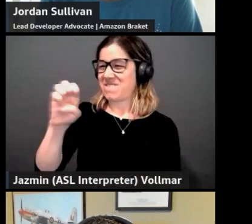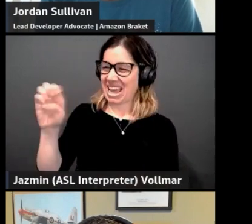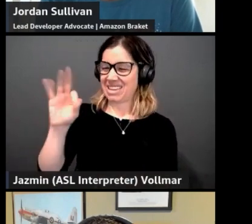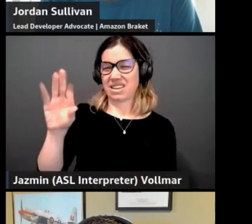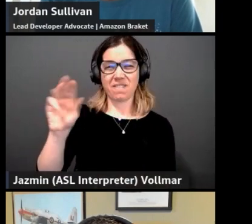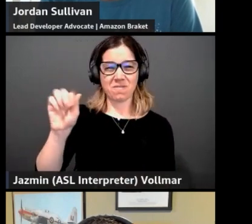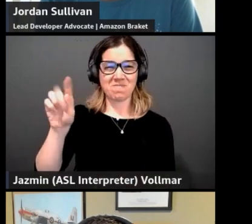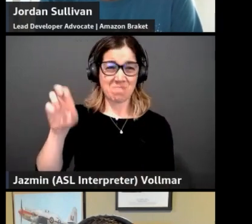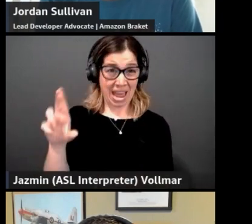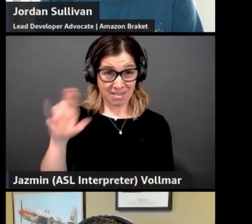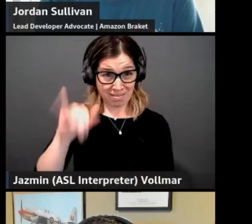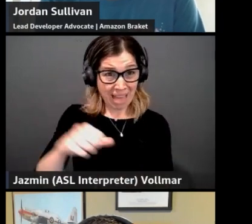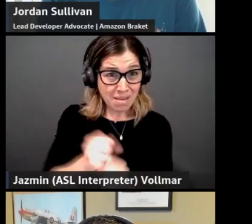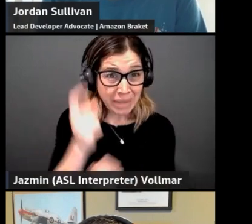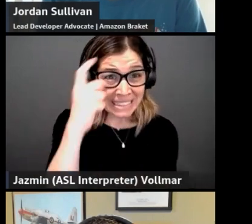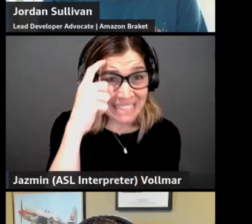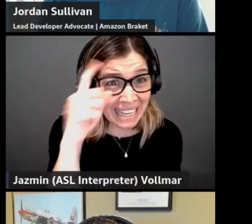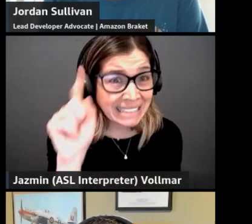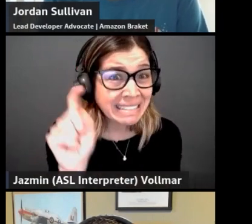sense?